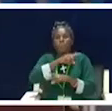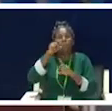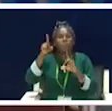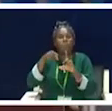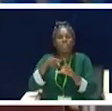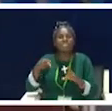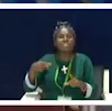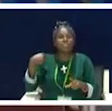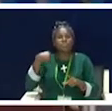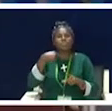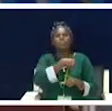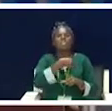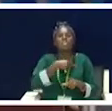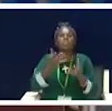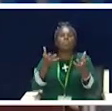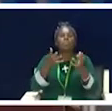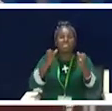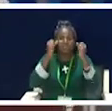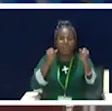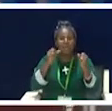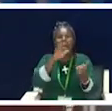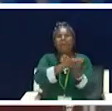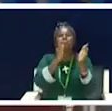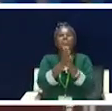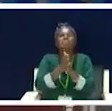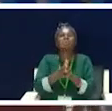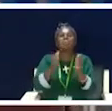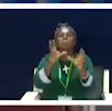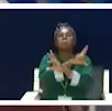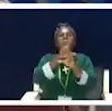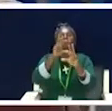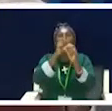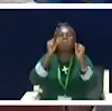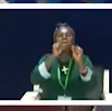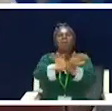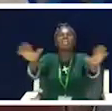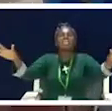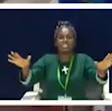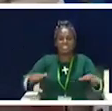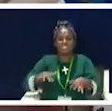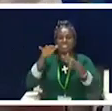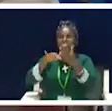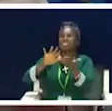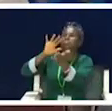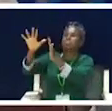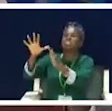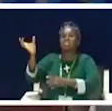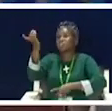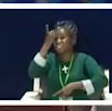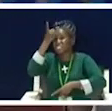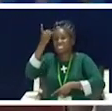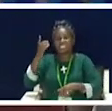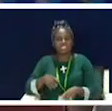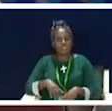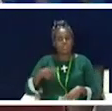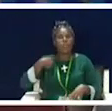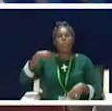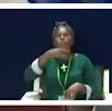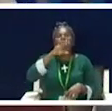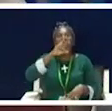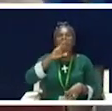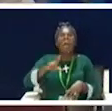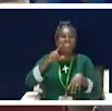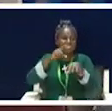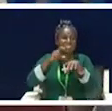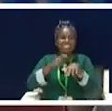powerless in the face of terrible diseases. We are in a time when the hope of peace